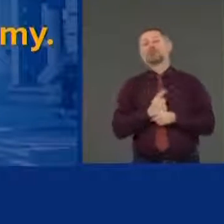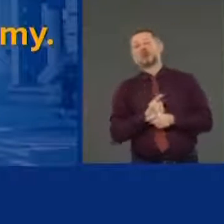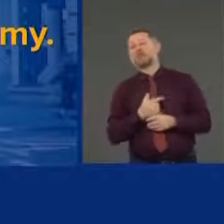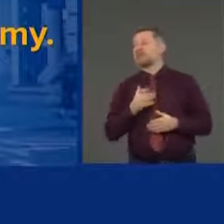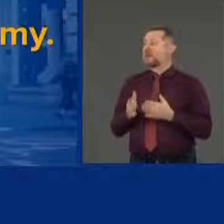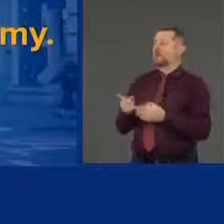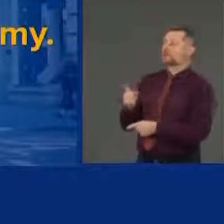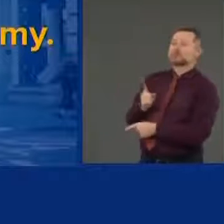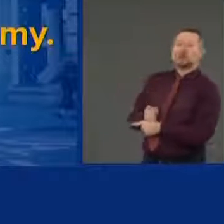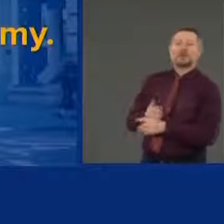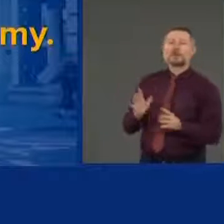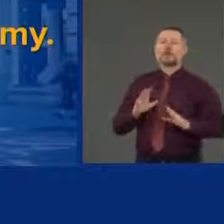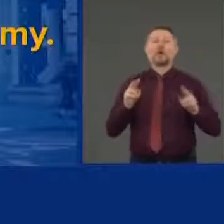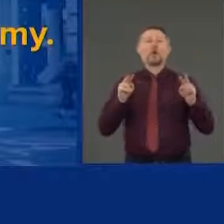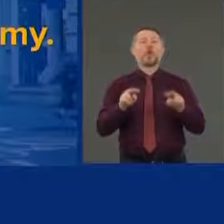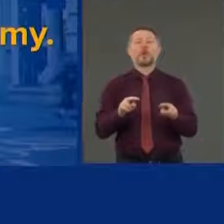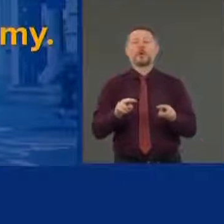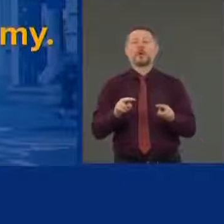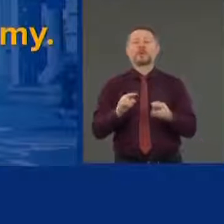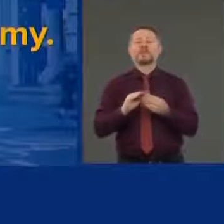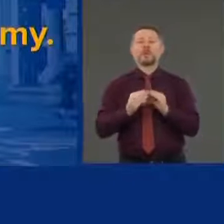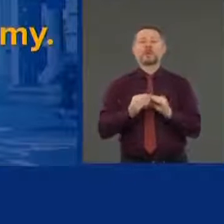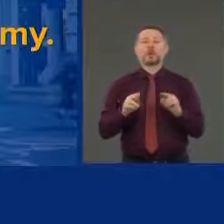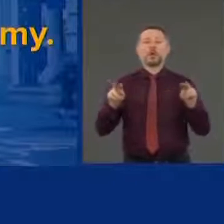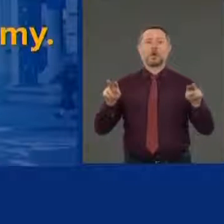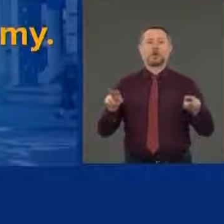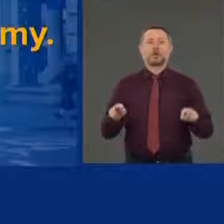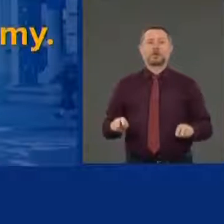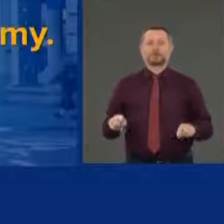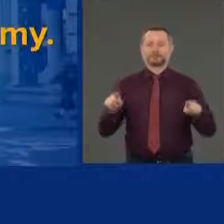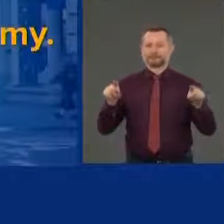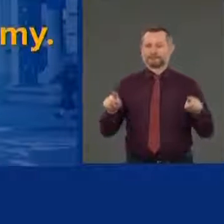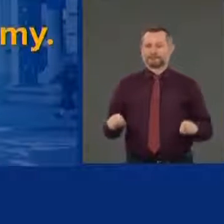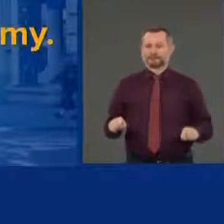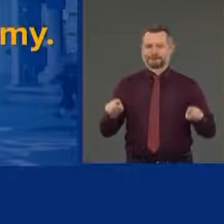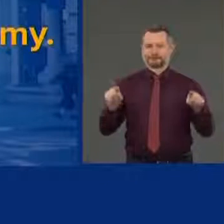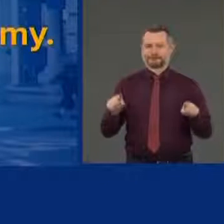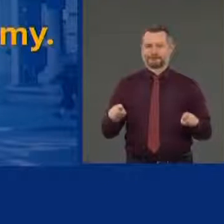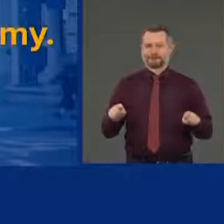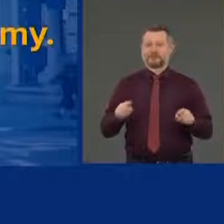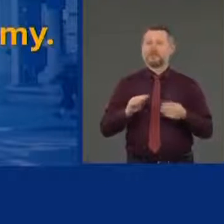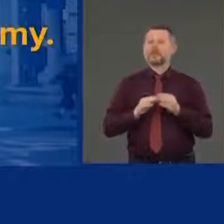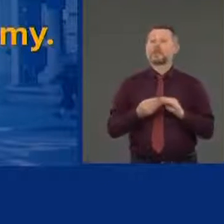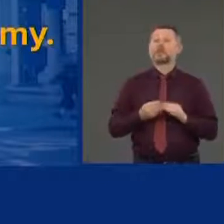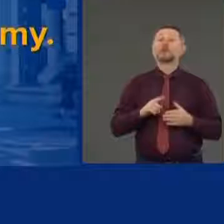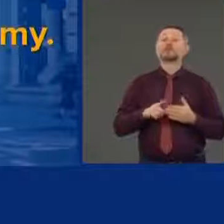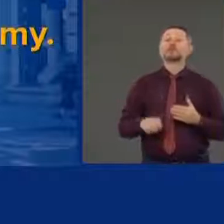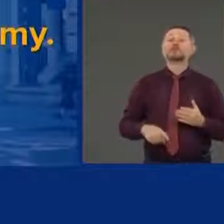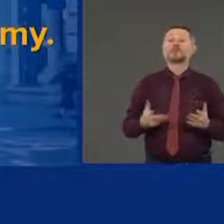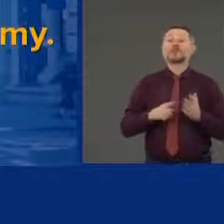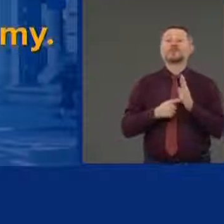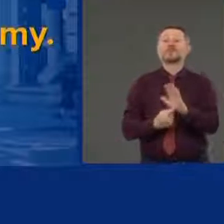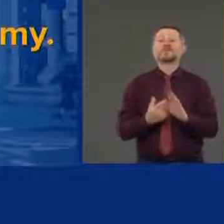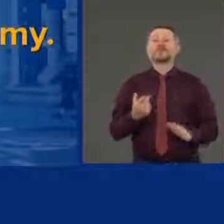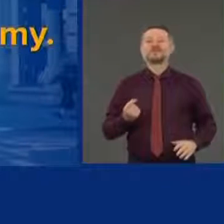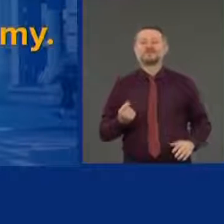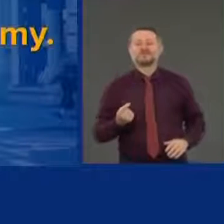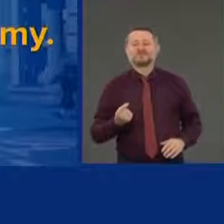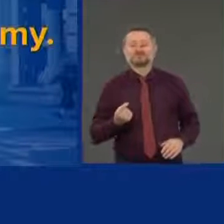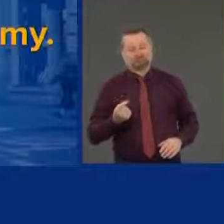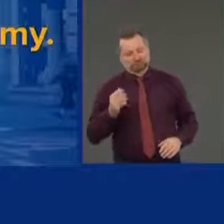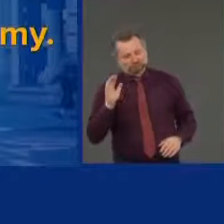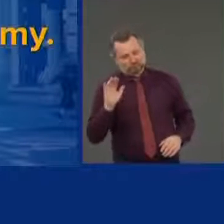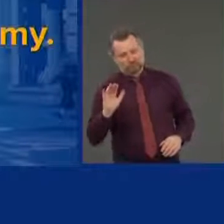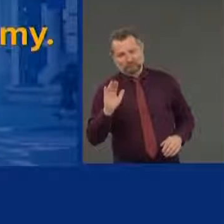the numbers. And the numbers say, the results say, that it has